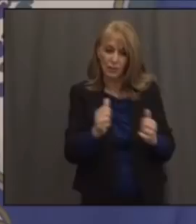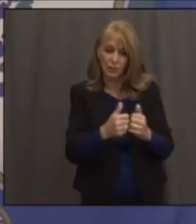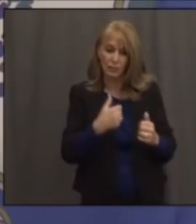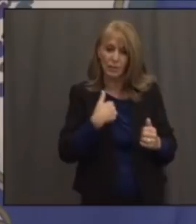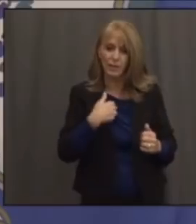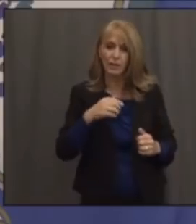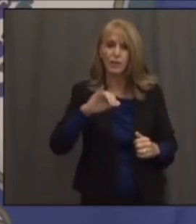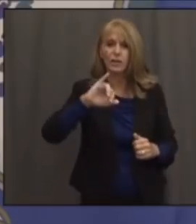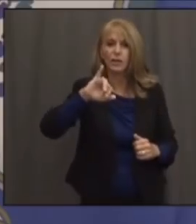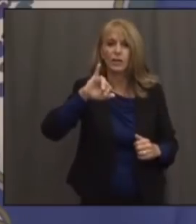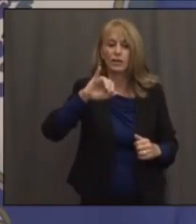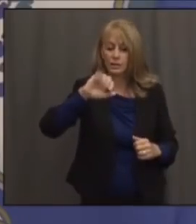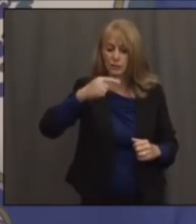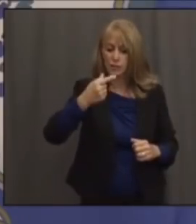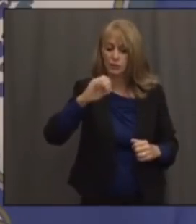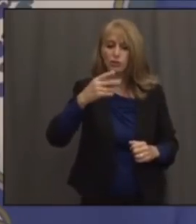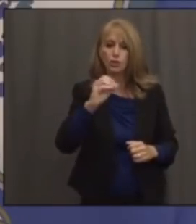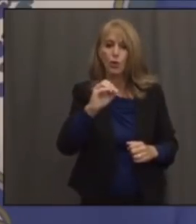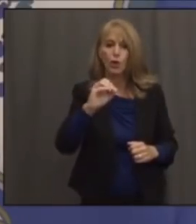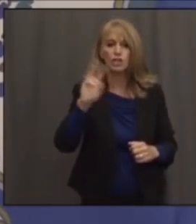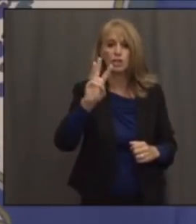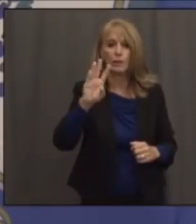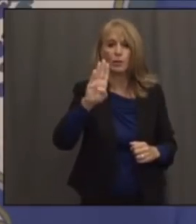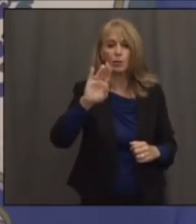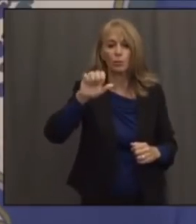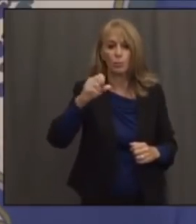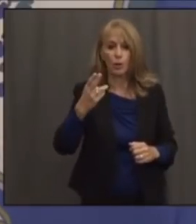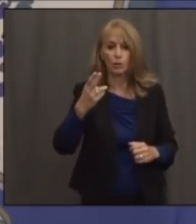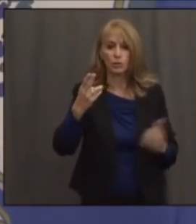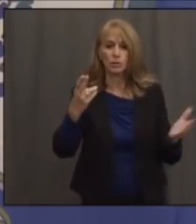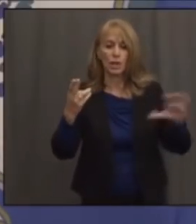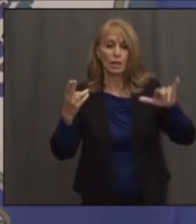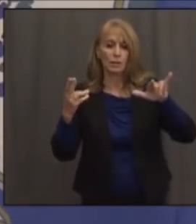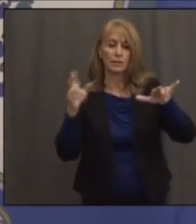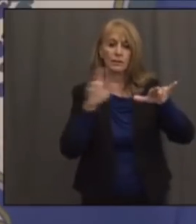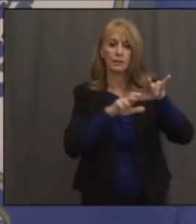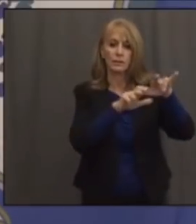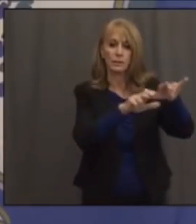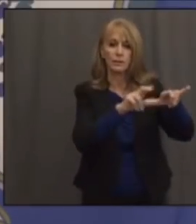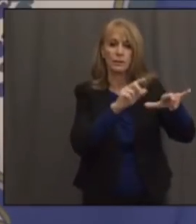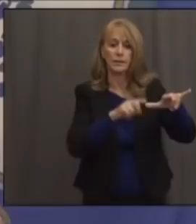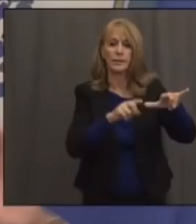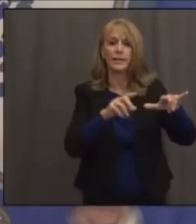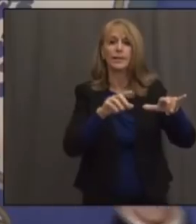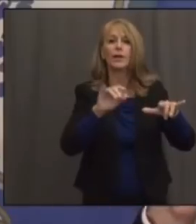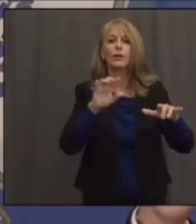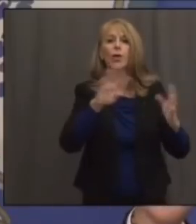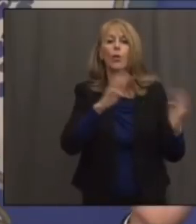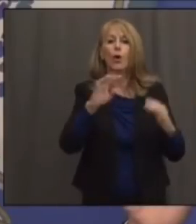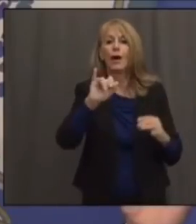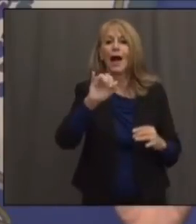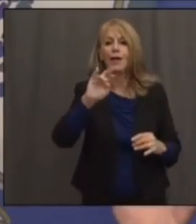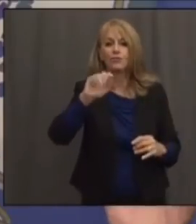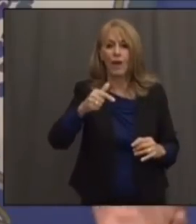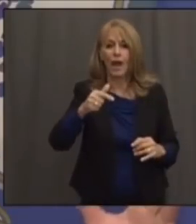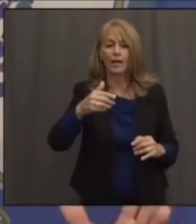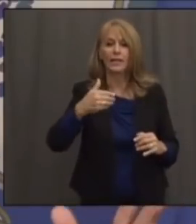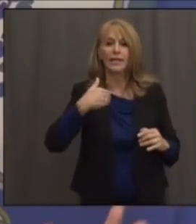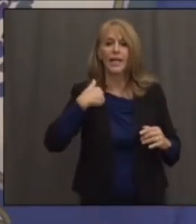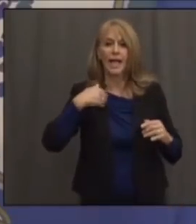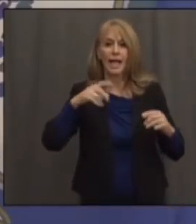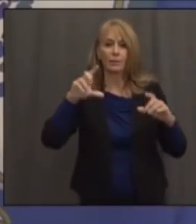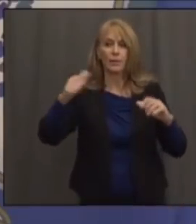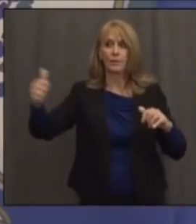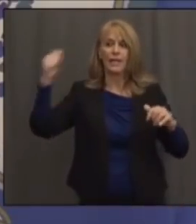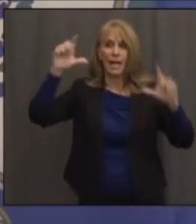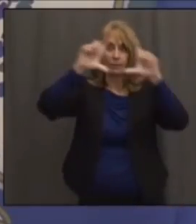George W. Bush got on the aircraft carrier in what turned out to be the third inning of the war in Iraq, and he had a big mission accomplished sign behind